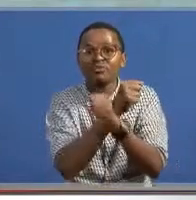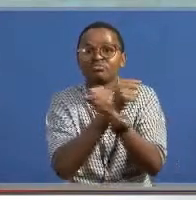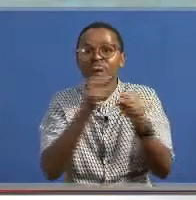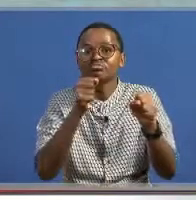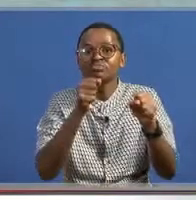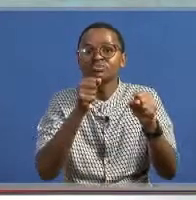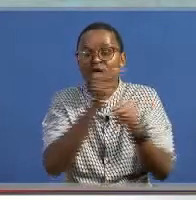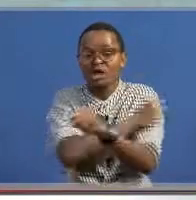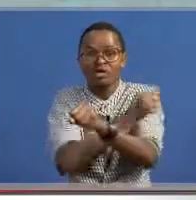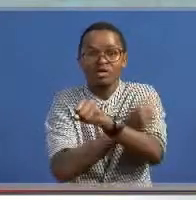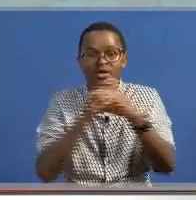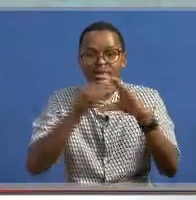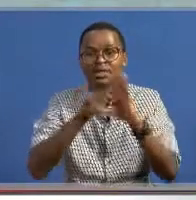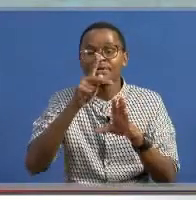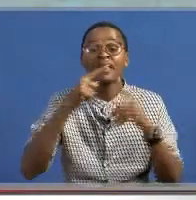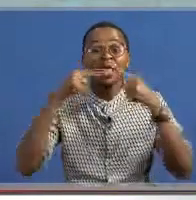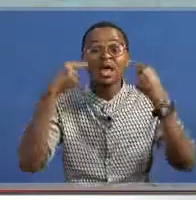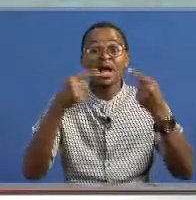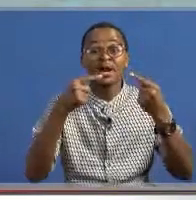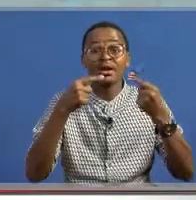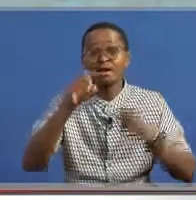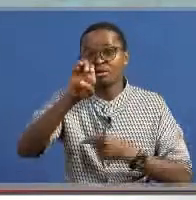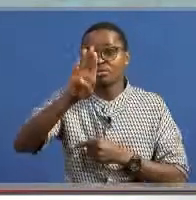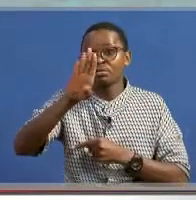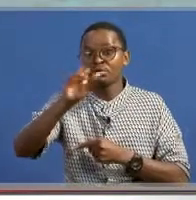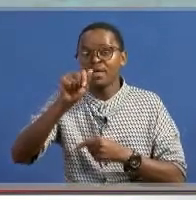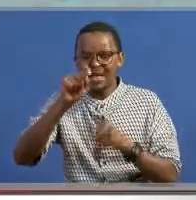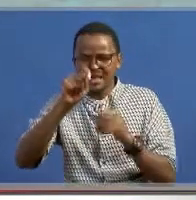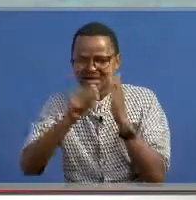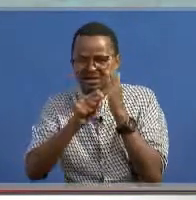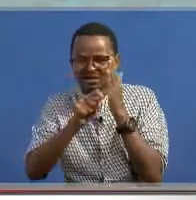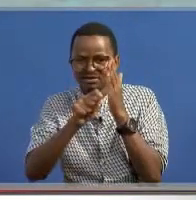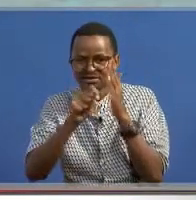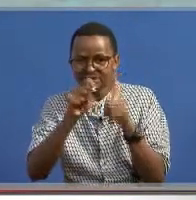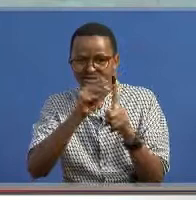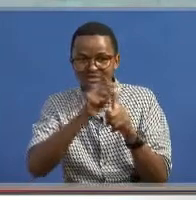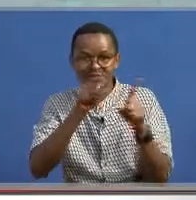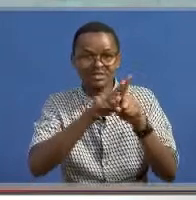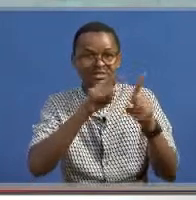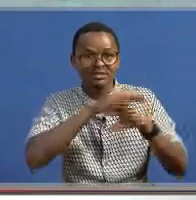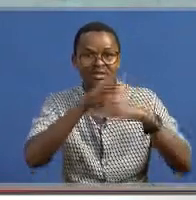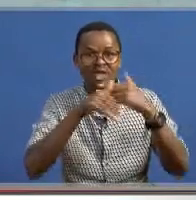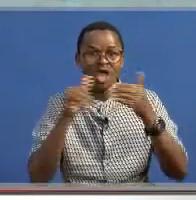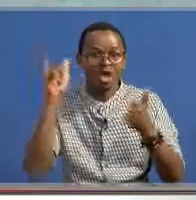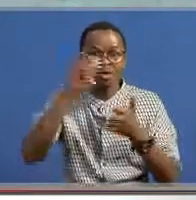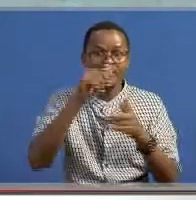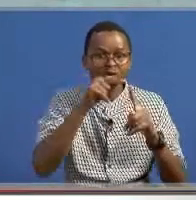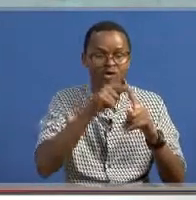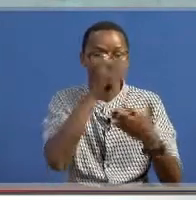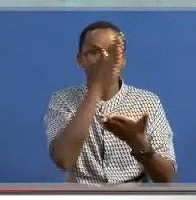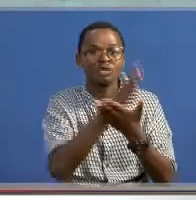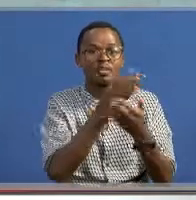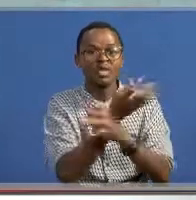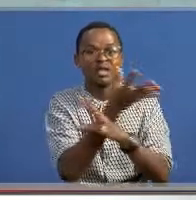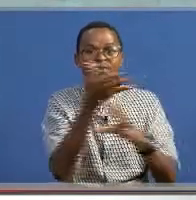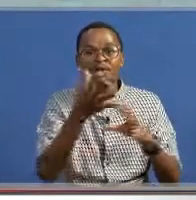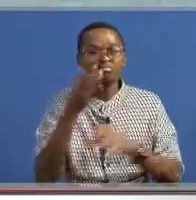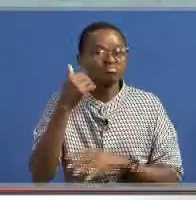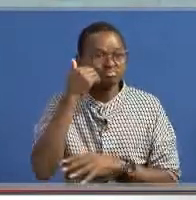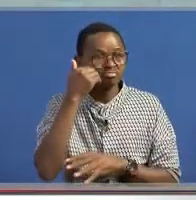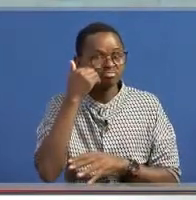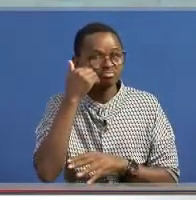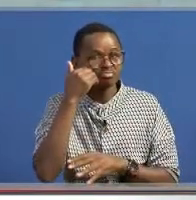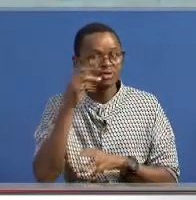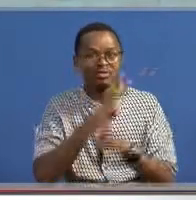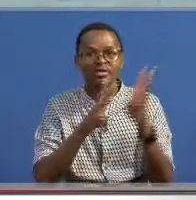purposes, authorities in Kenya have announced Ebola screening centers at all border points and at airports in a bid to curb the spread of the disease.